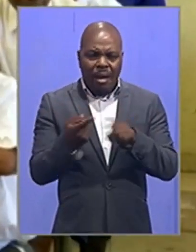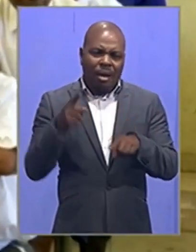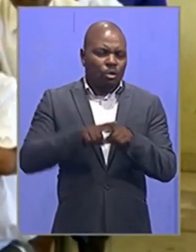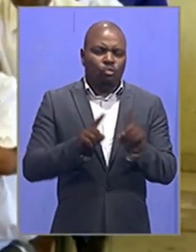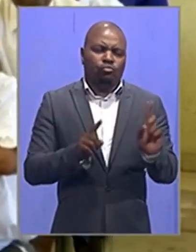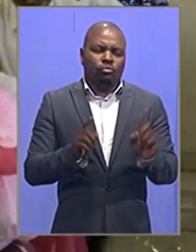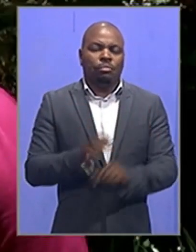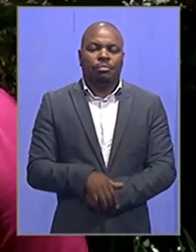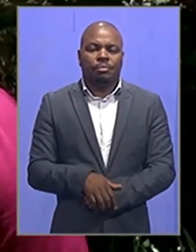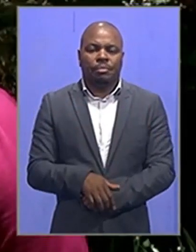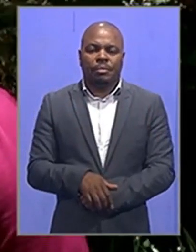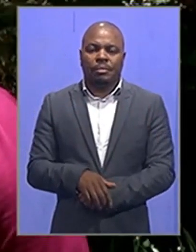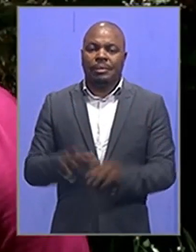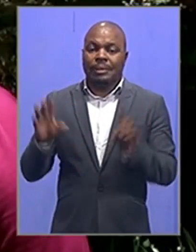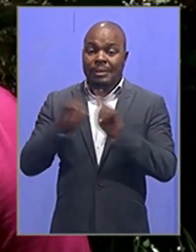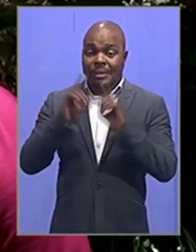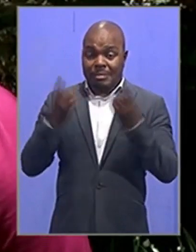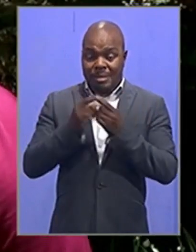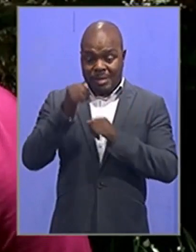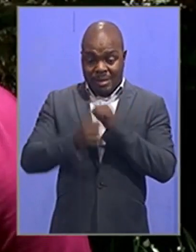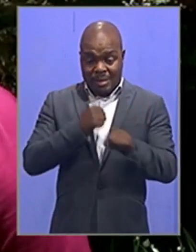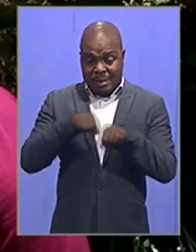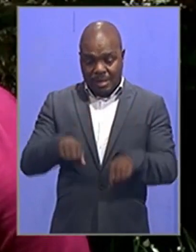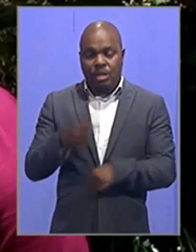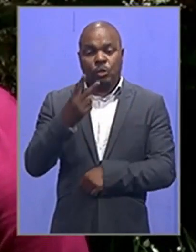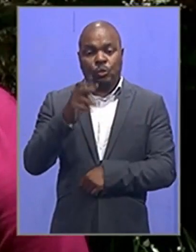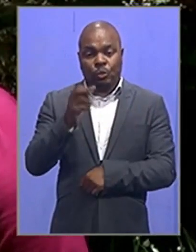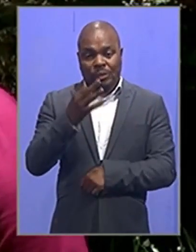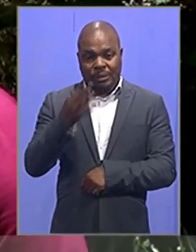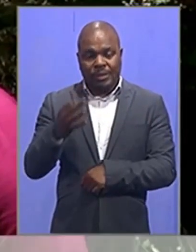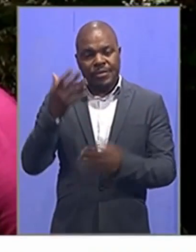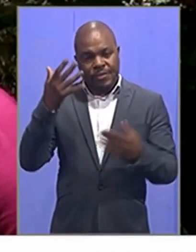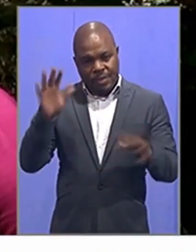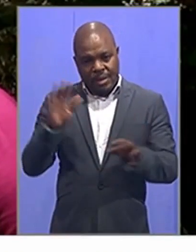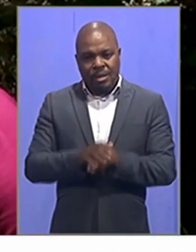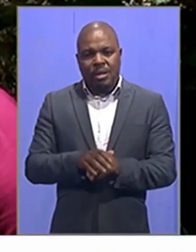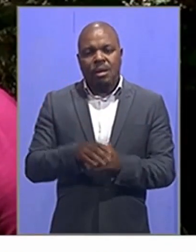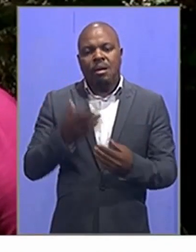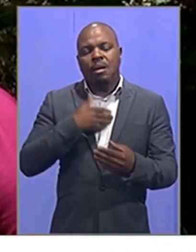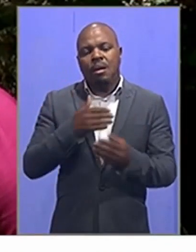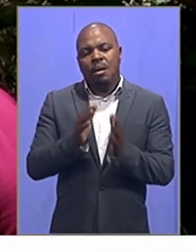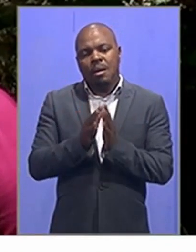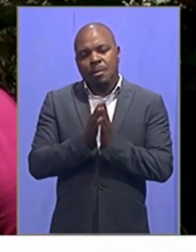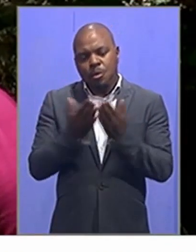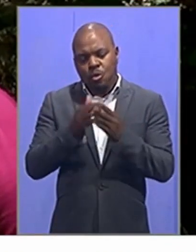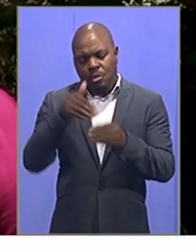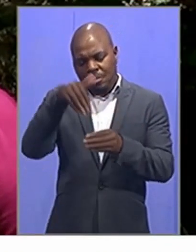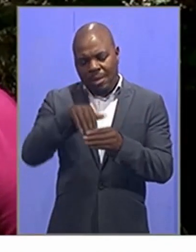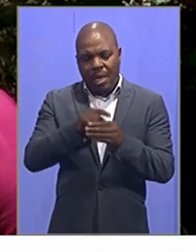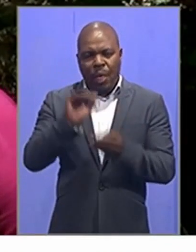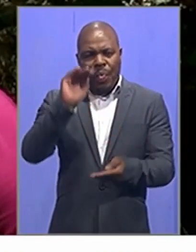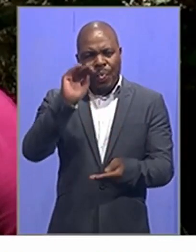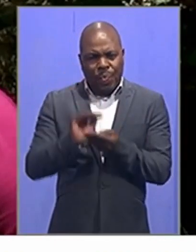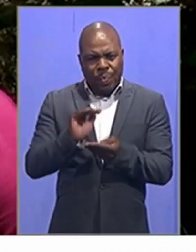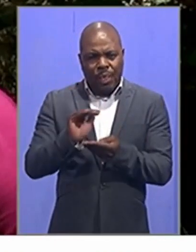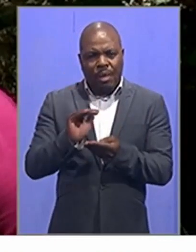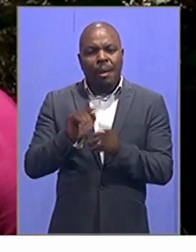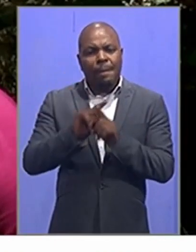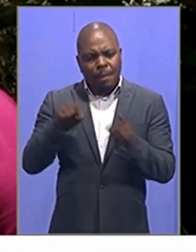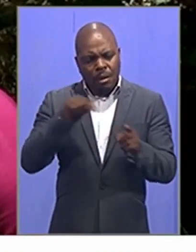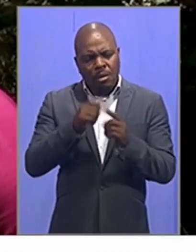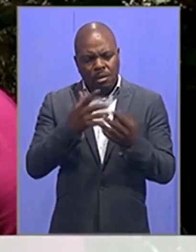tlatsetso. The department this year in 2023 indeed reduced the packs of stationery, but these packs are in line